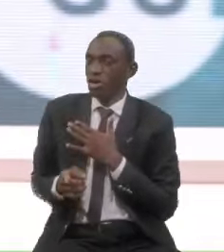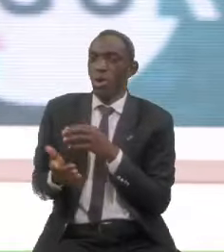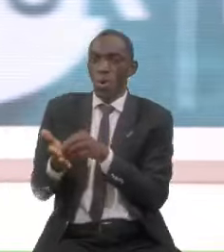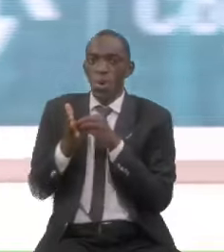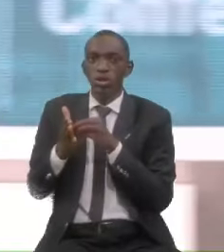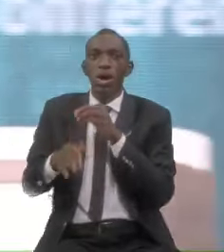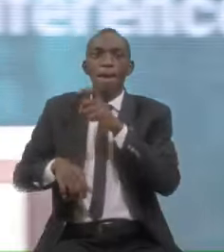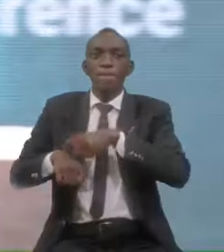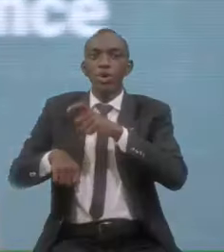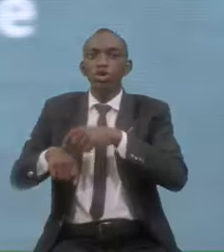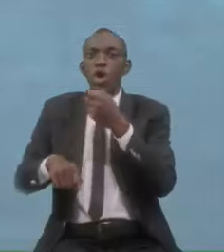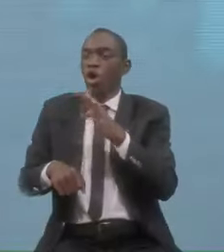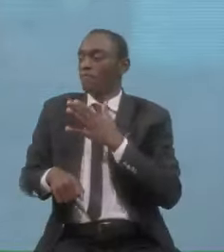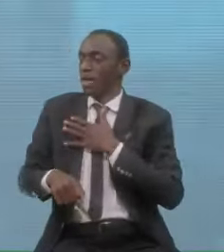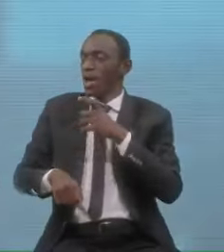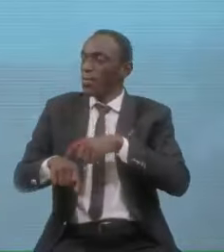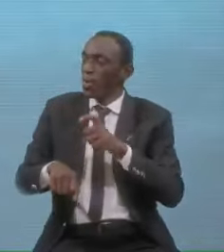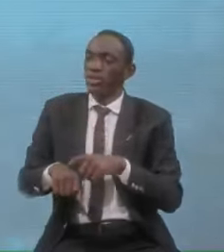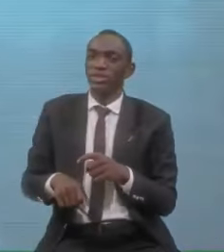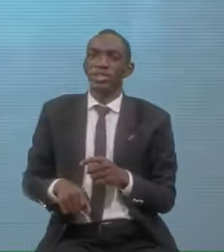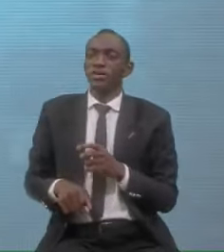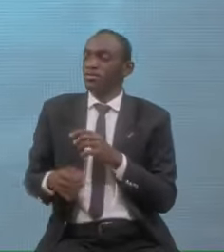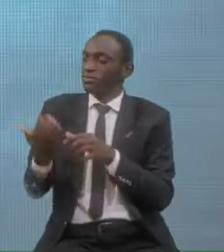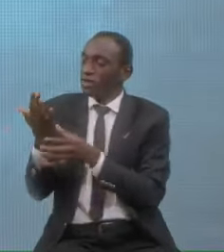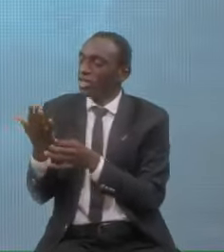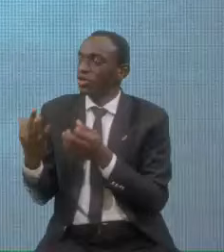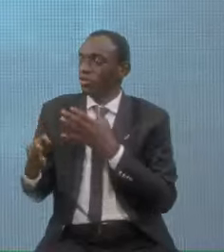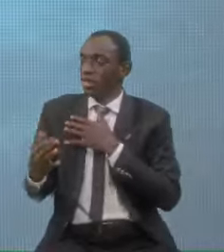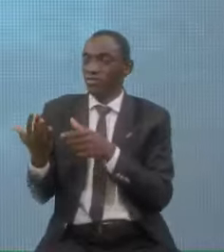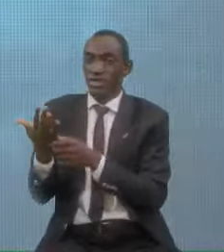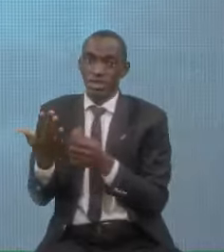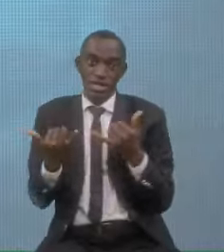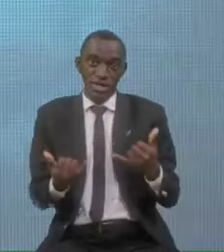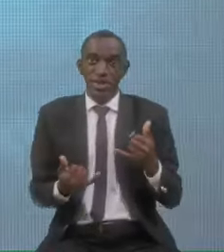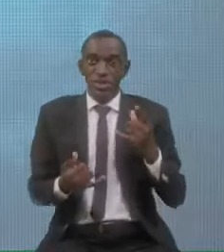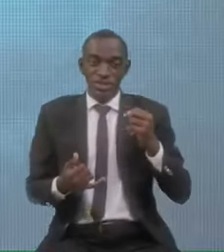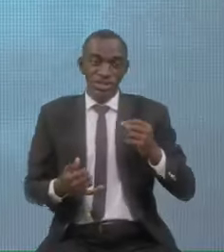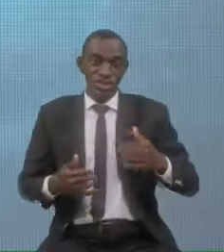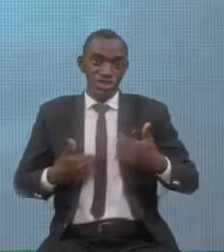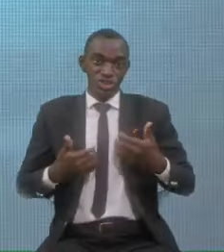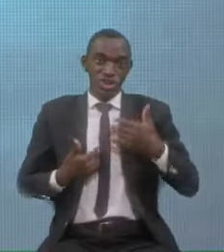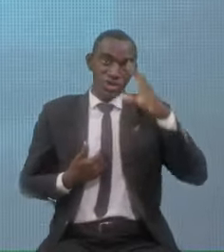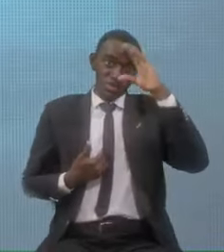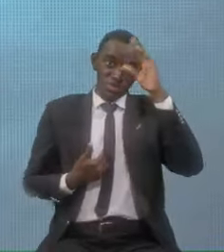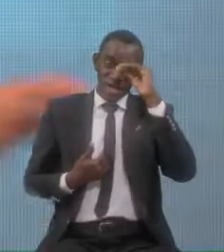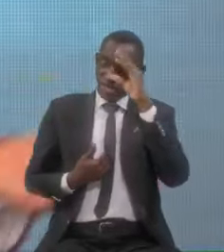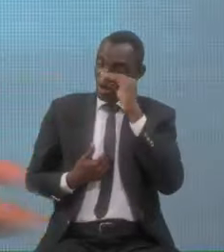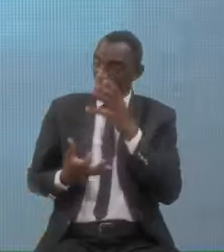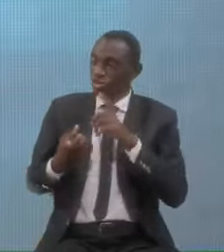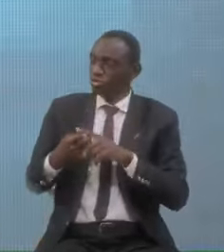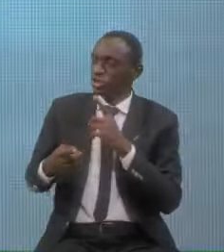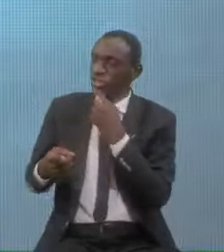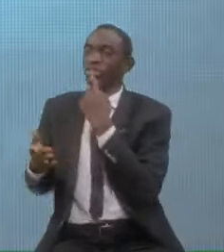tell stories, you want to exaggerate. Hey, young man, the Holy Ghost says, I'm the